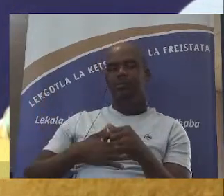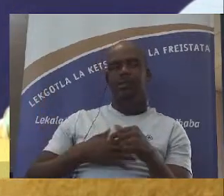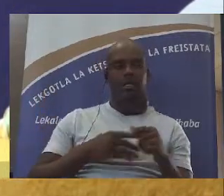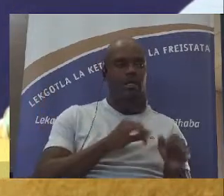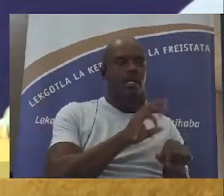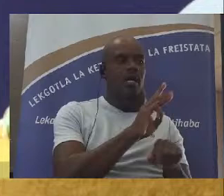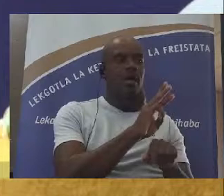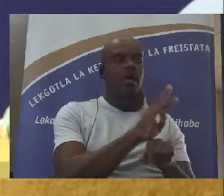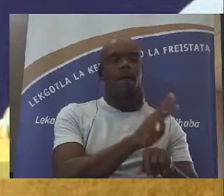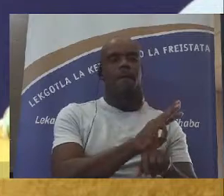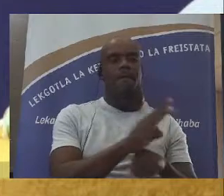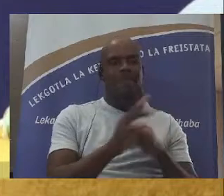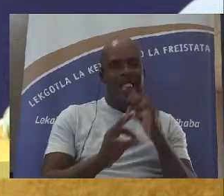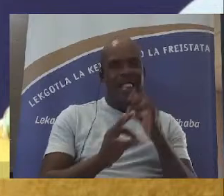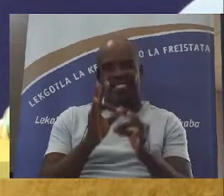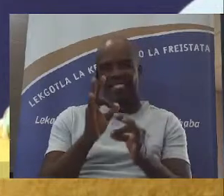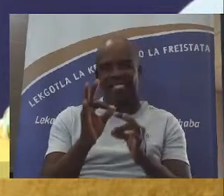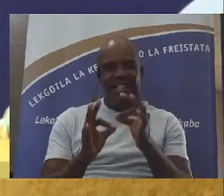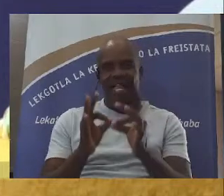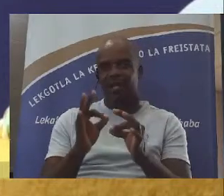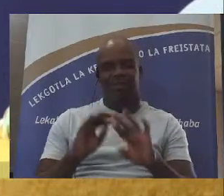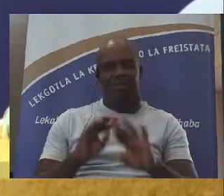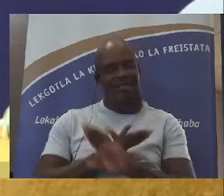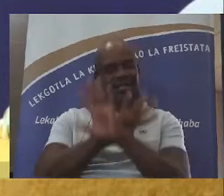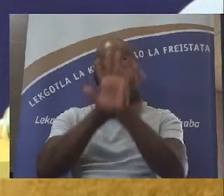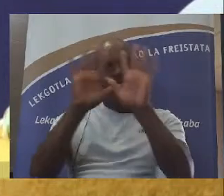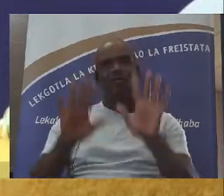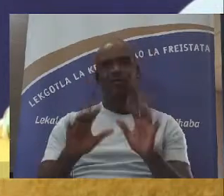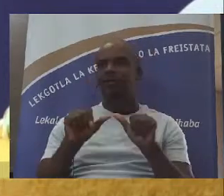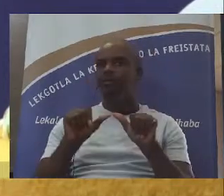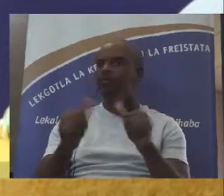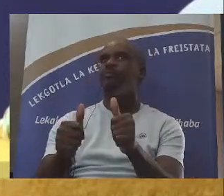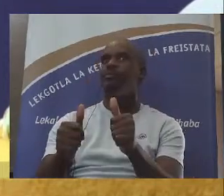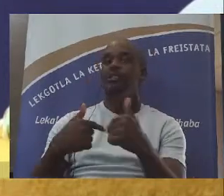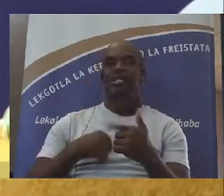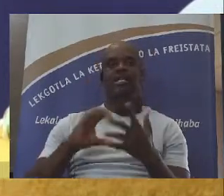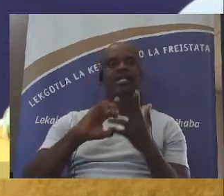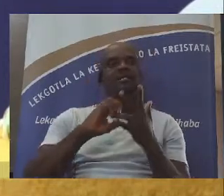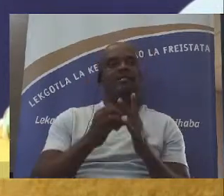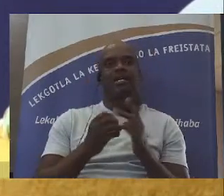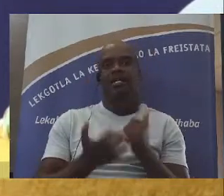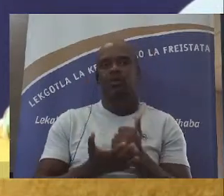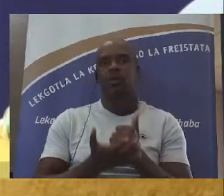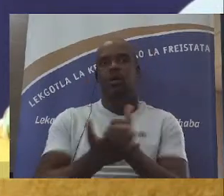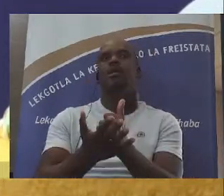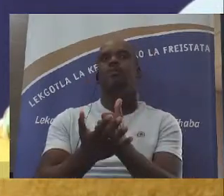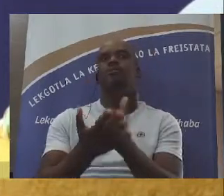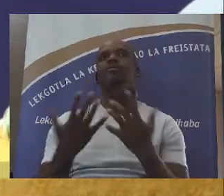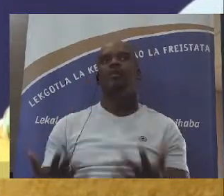mme ako toboketse fela hanyane ke le ka o thusa ke